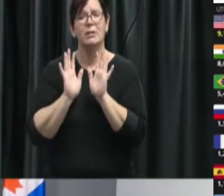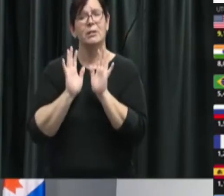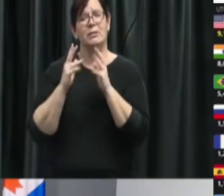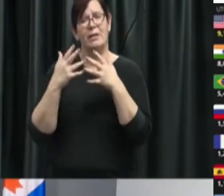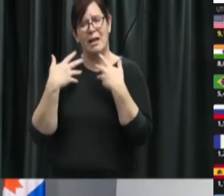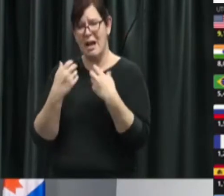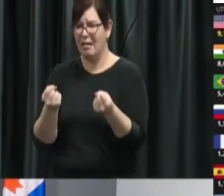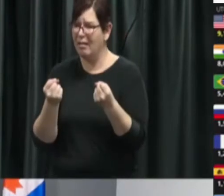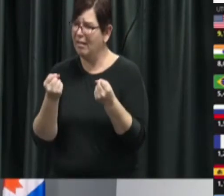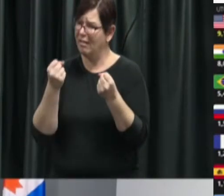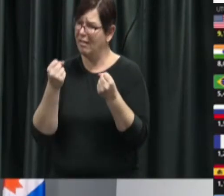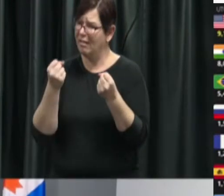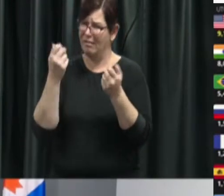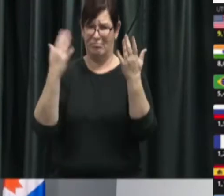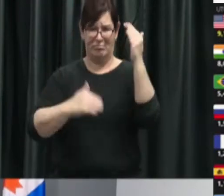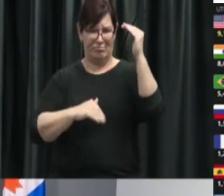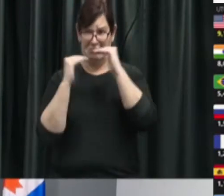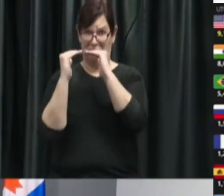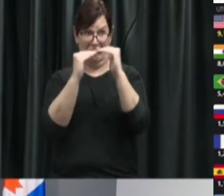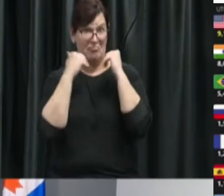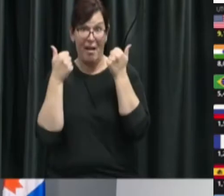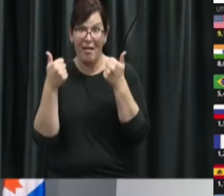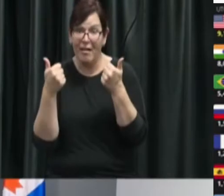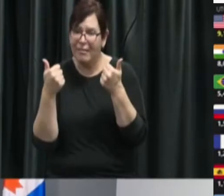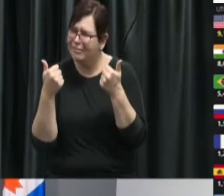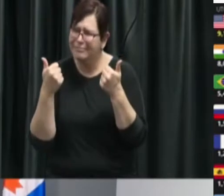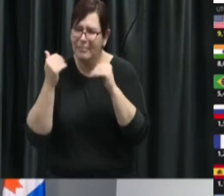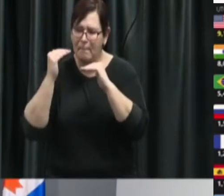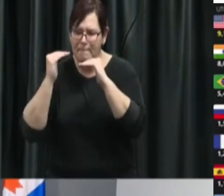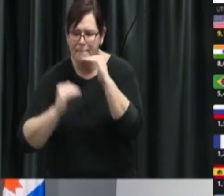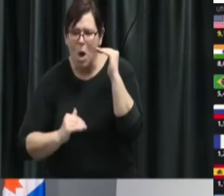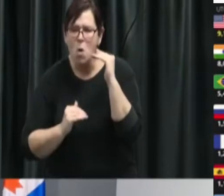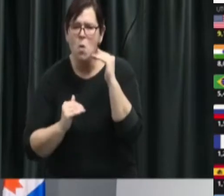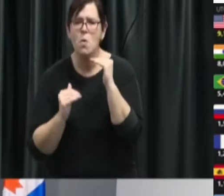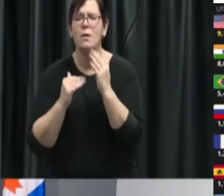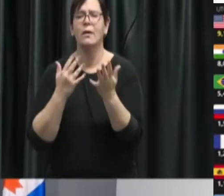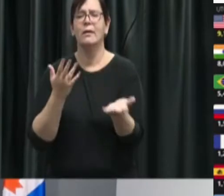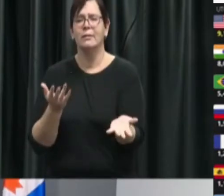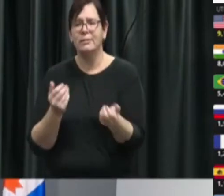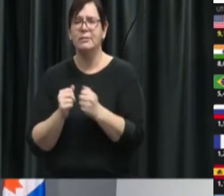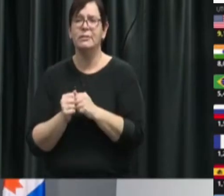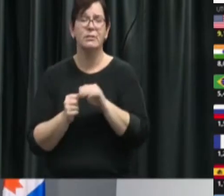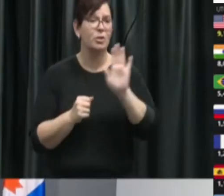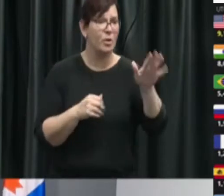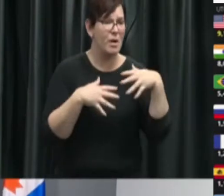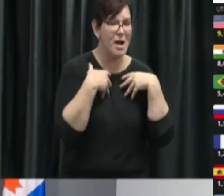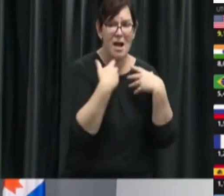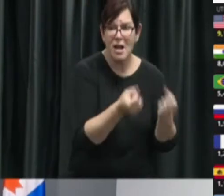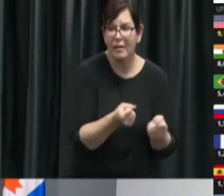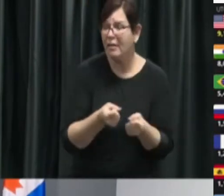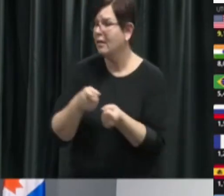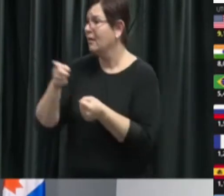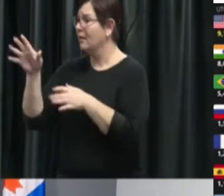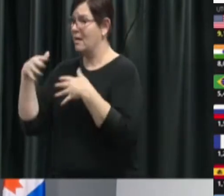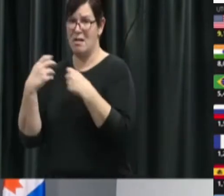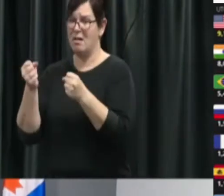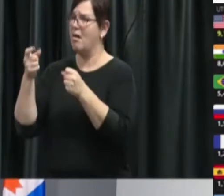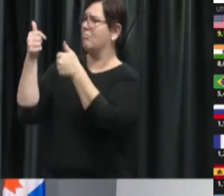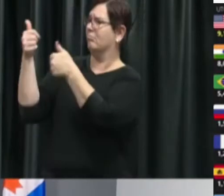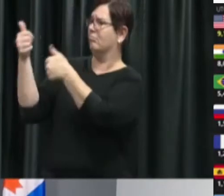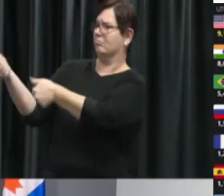put, when the health of some people is different from others because the circumstances in which they live